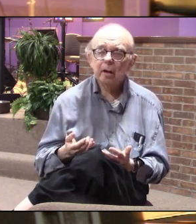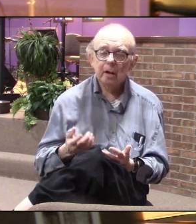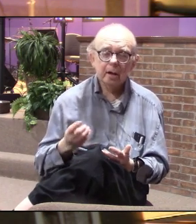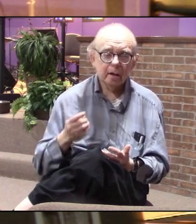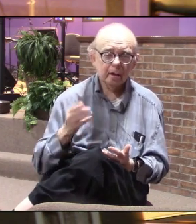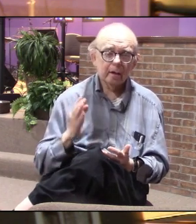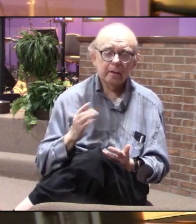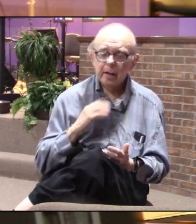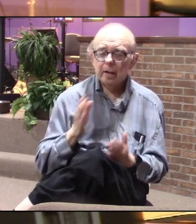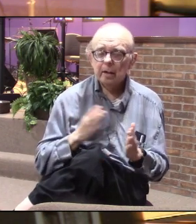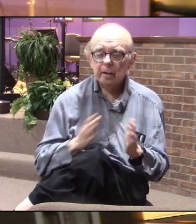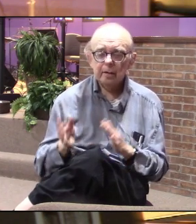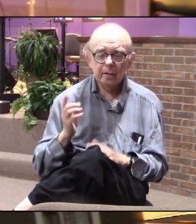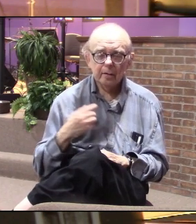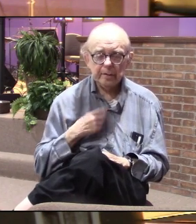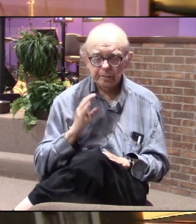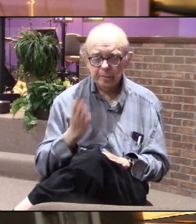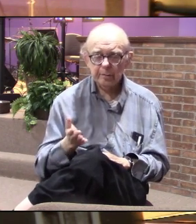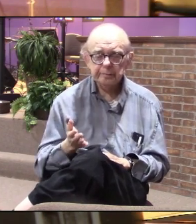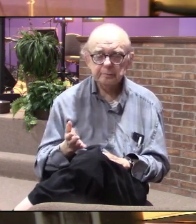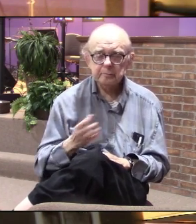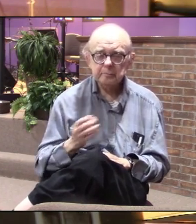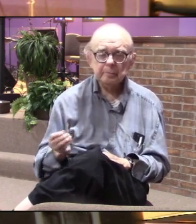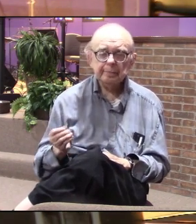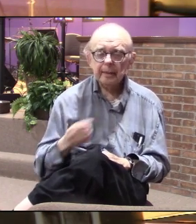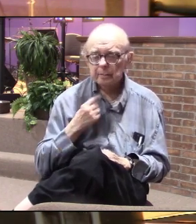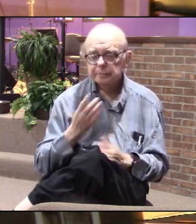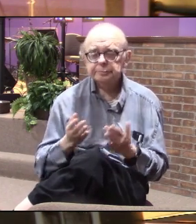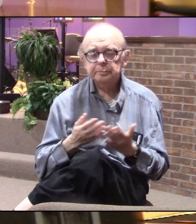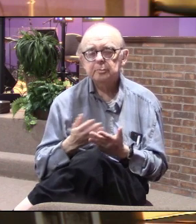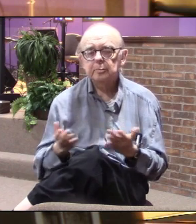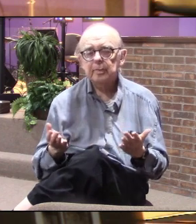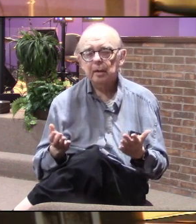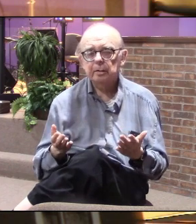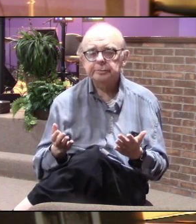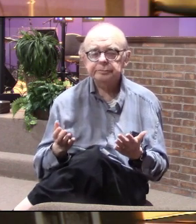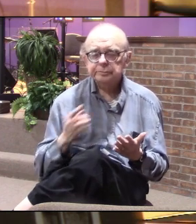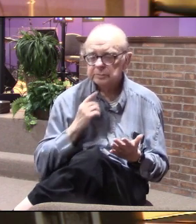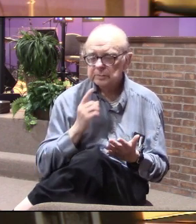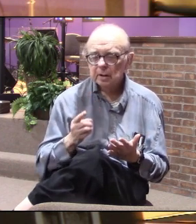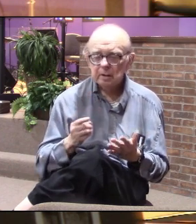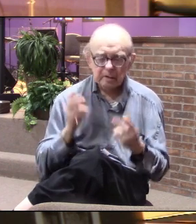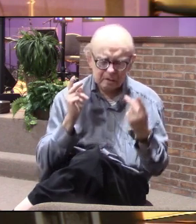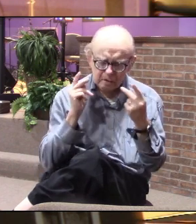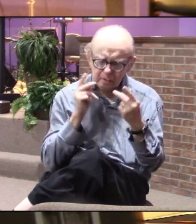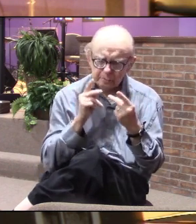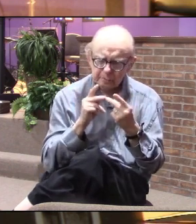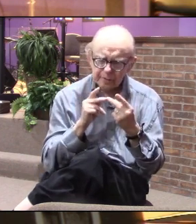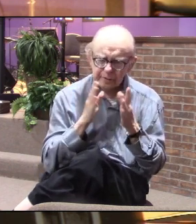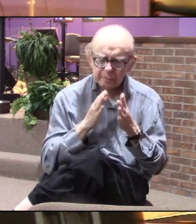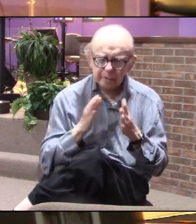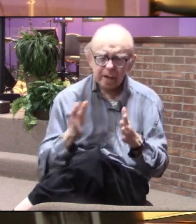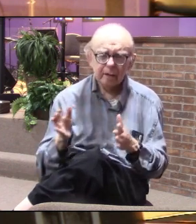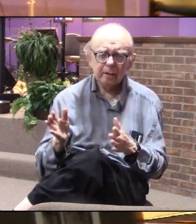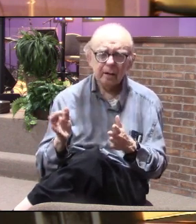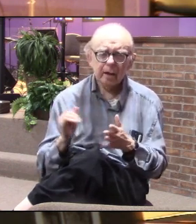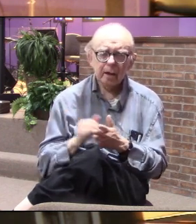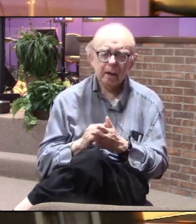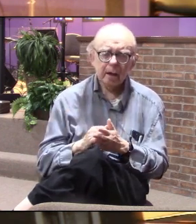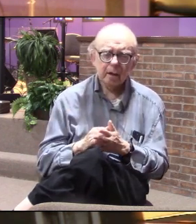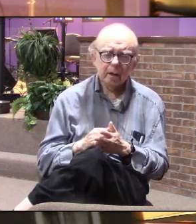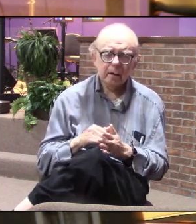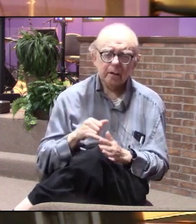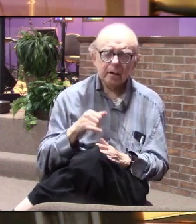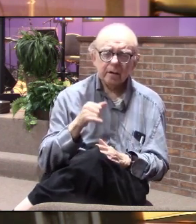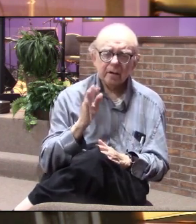He's got a plan for me and you. And may I say this to you, it is a perfect plan that He